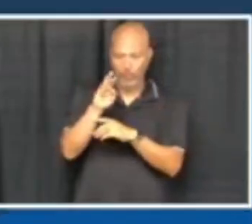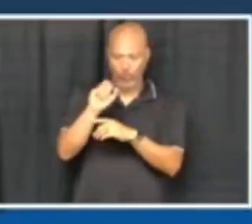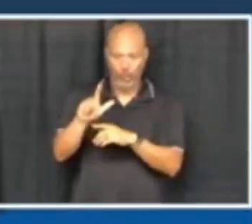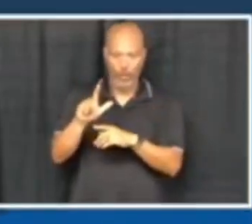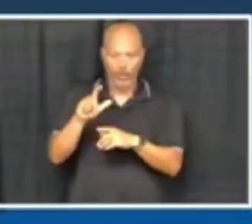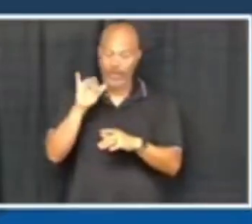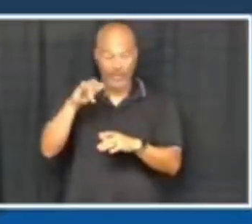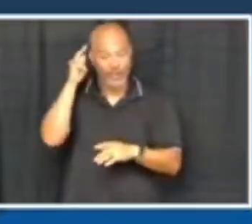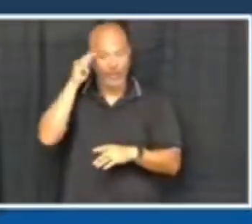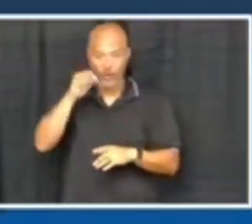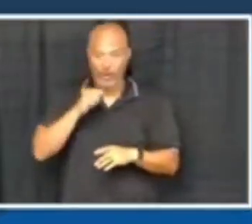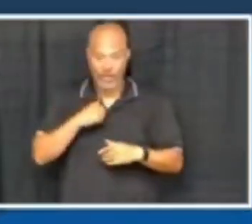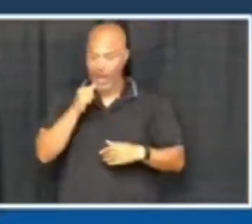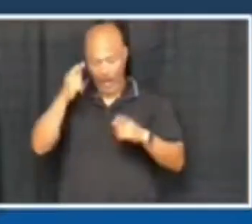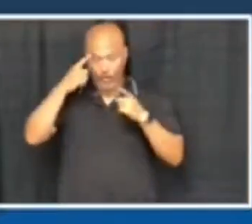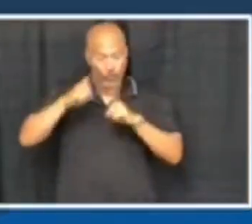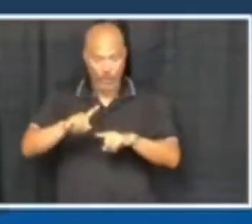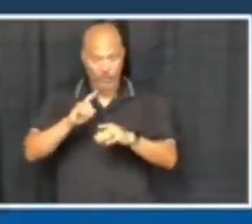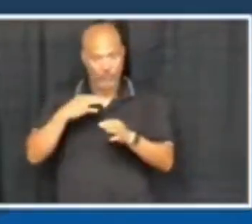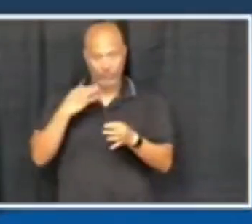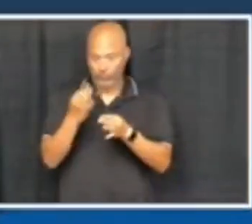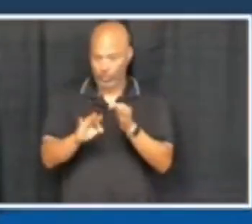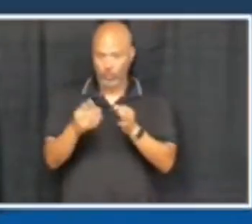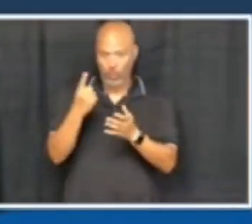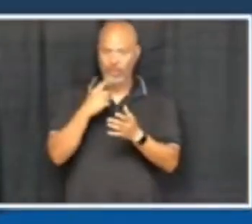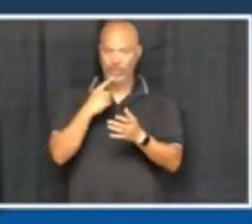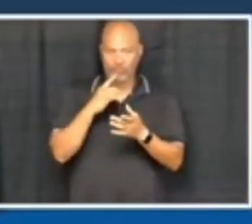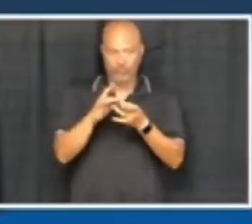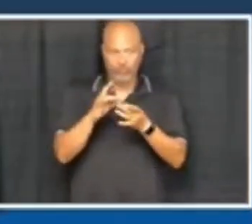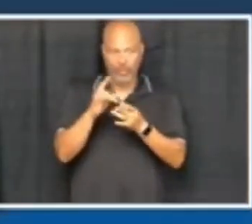theories. I'm not saying that I agree. I'm just stating one of the theories.